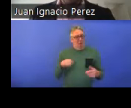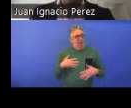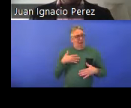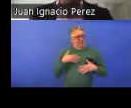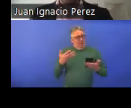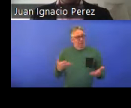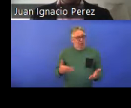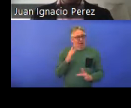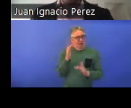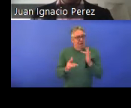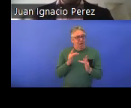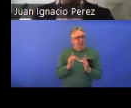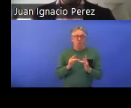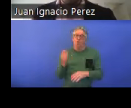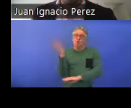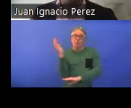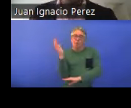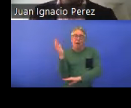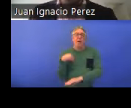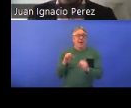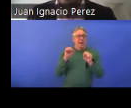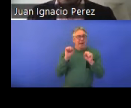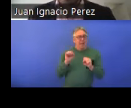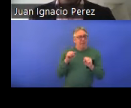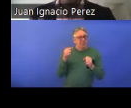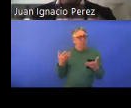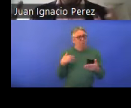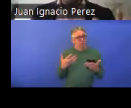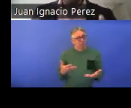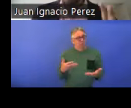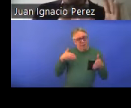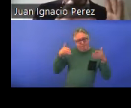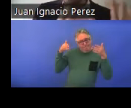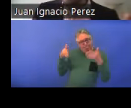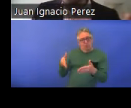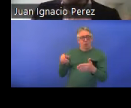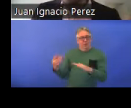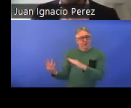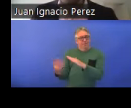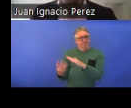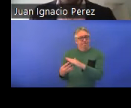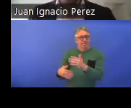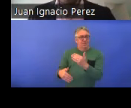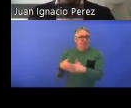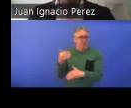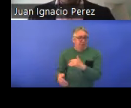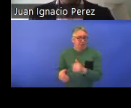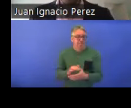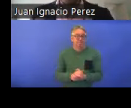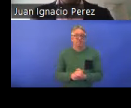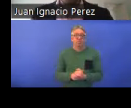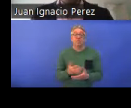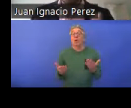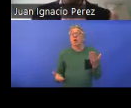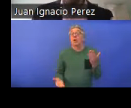also the participation of these other groups of persons with disabilities, whether it is in coordination with other organizations,